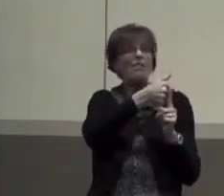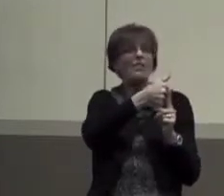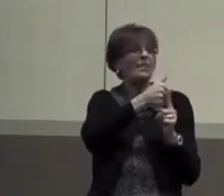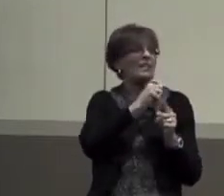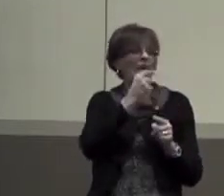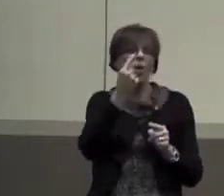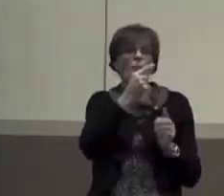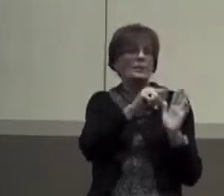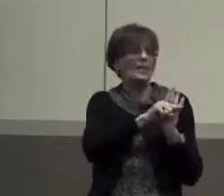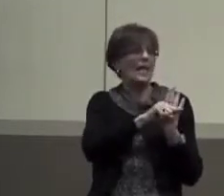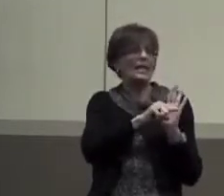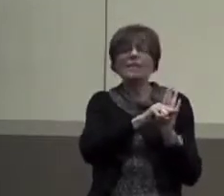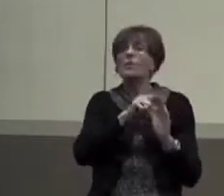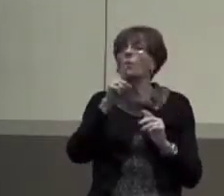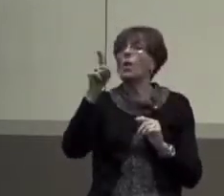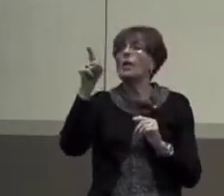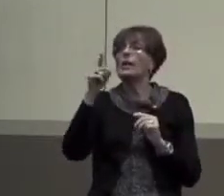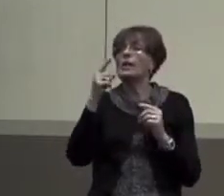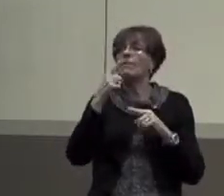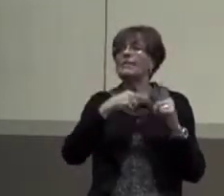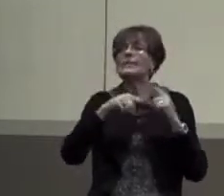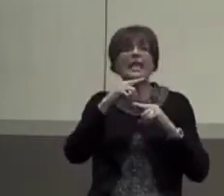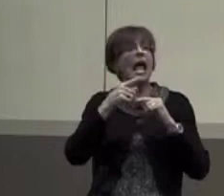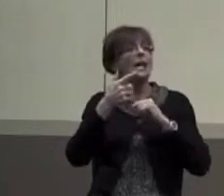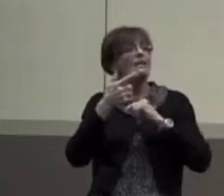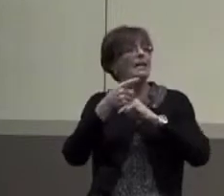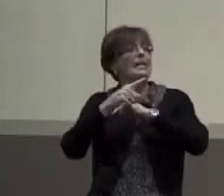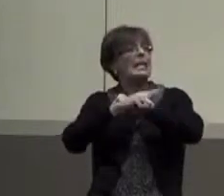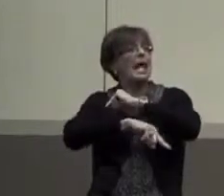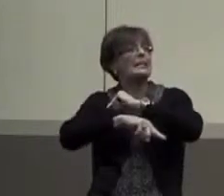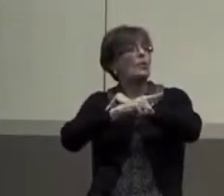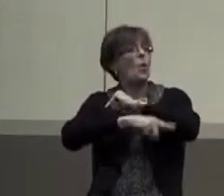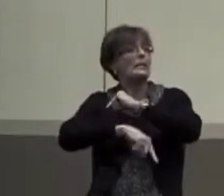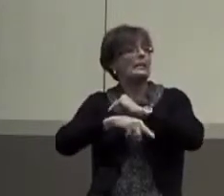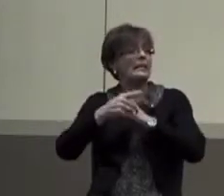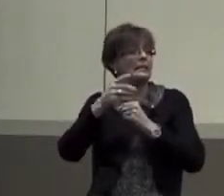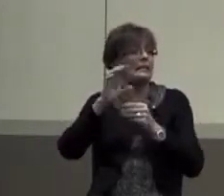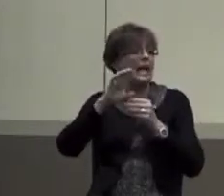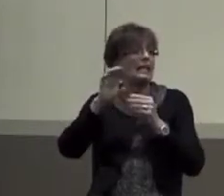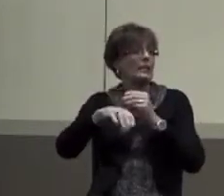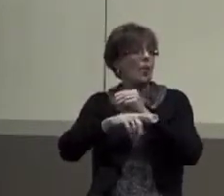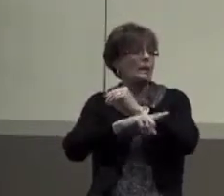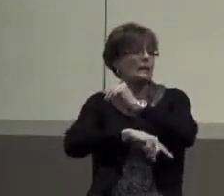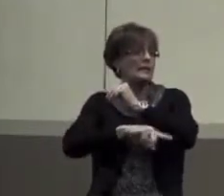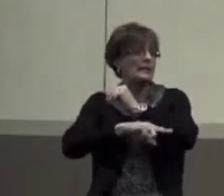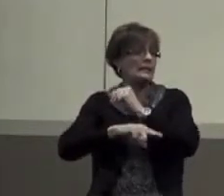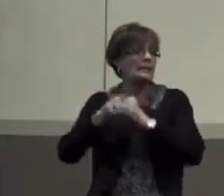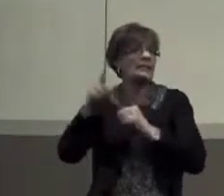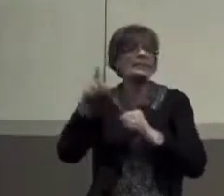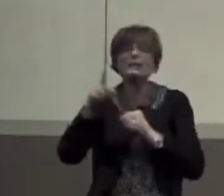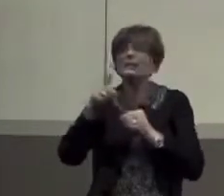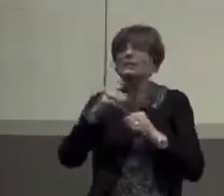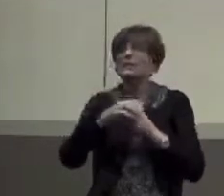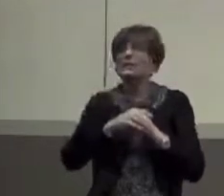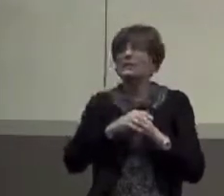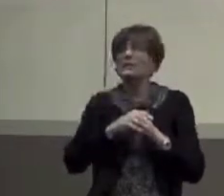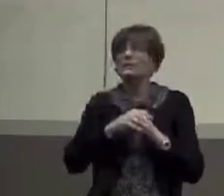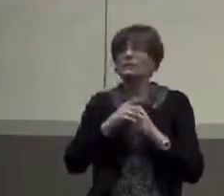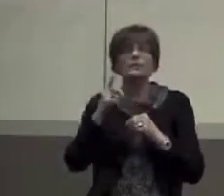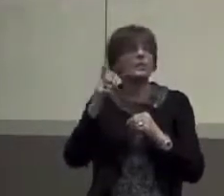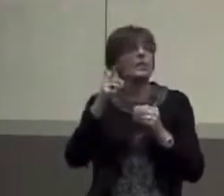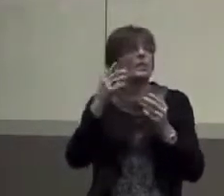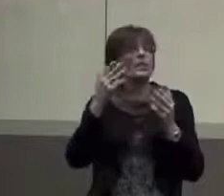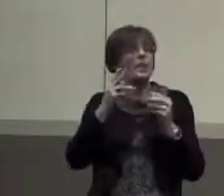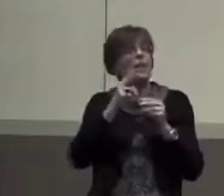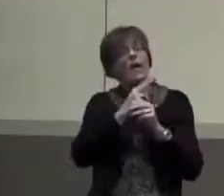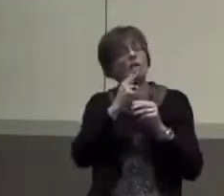Well, even the sign language often is punishment. So the sign for punishment would be C for